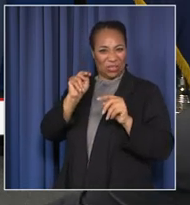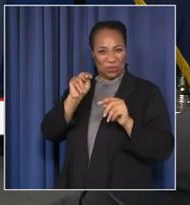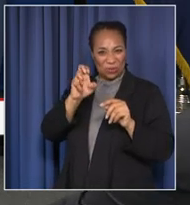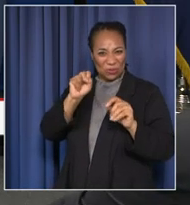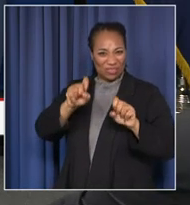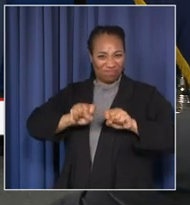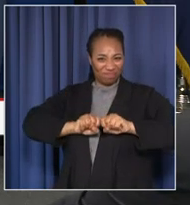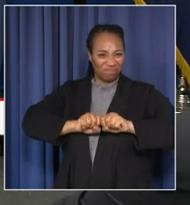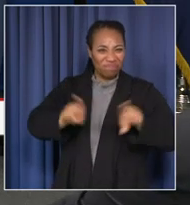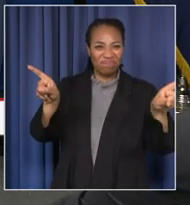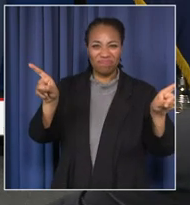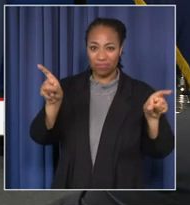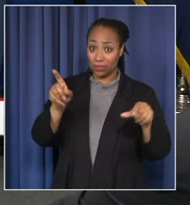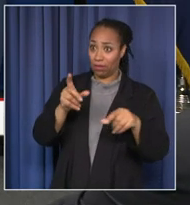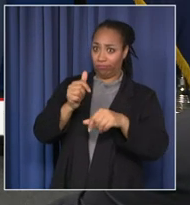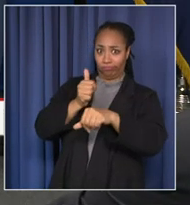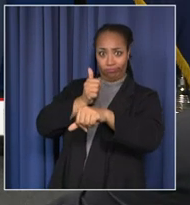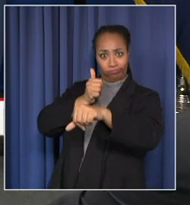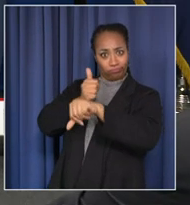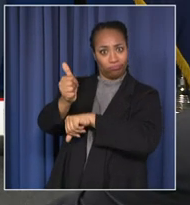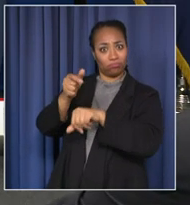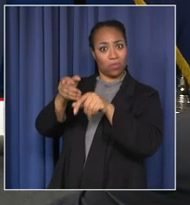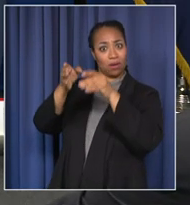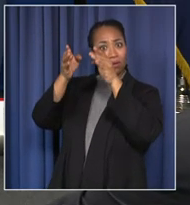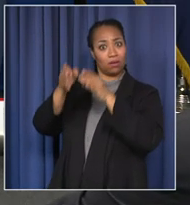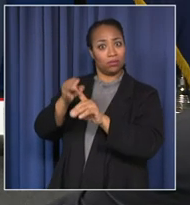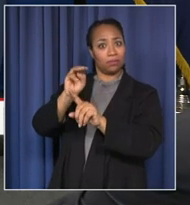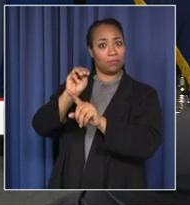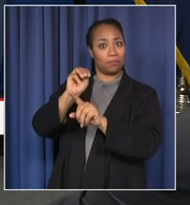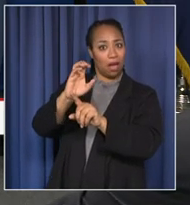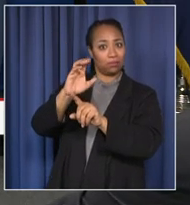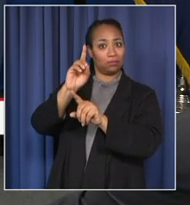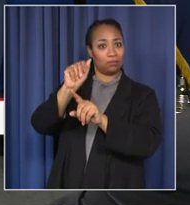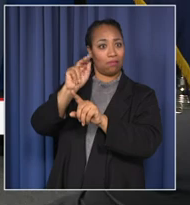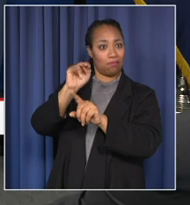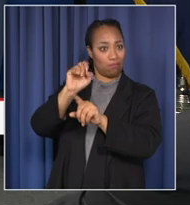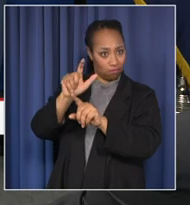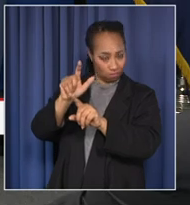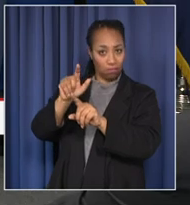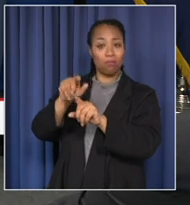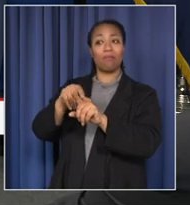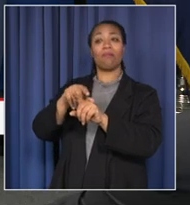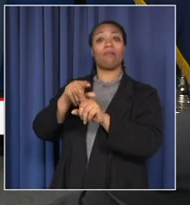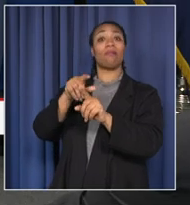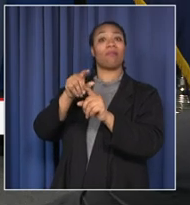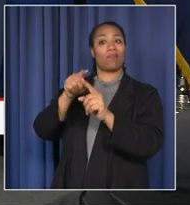bribery accusations weeks ago. Are you worried that there's an underlying corruption problem in certain parts of the